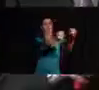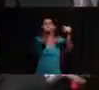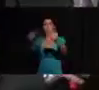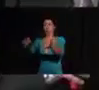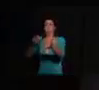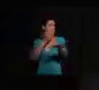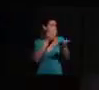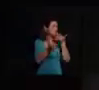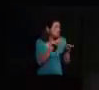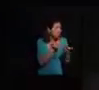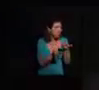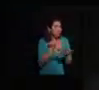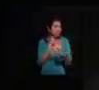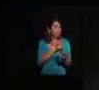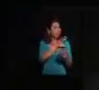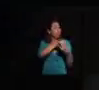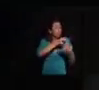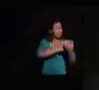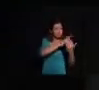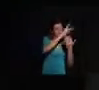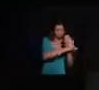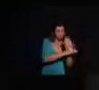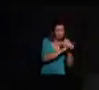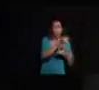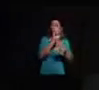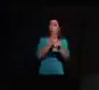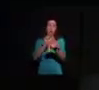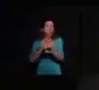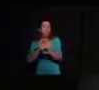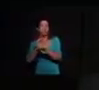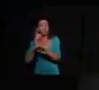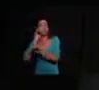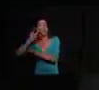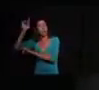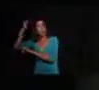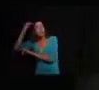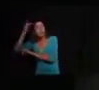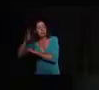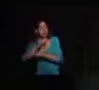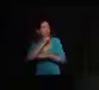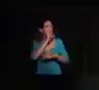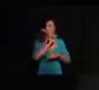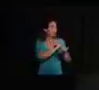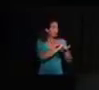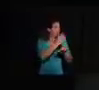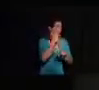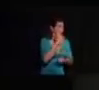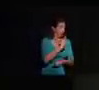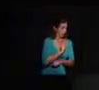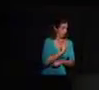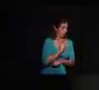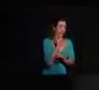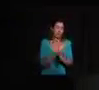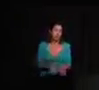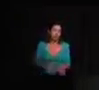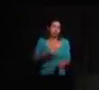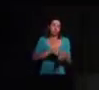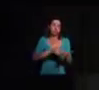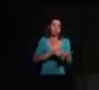whether we're in a program or we're employed or self-employed, it doesn't matter. You've got to get up every morning, get